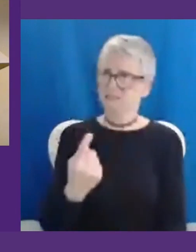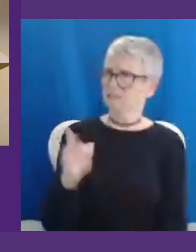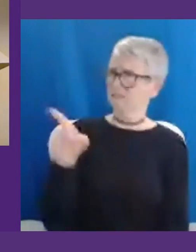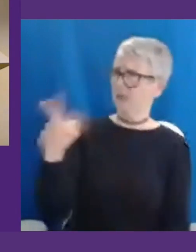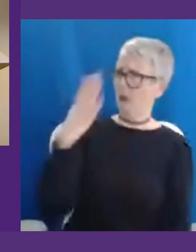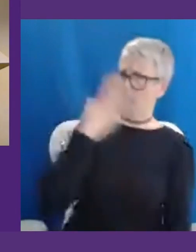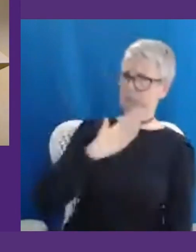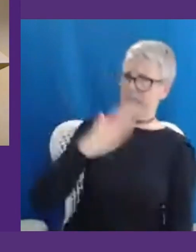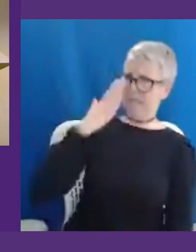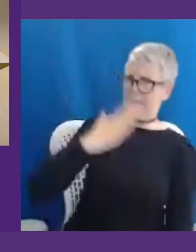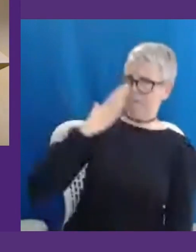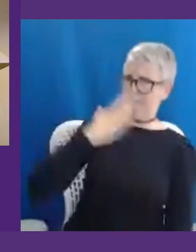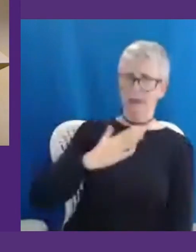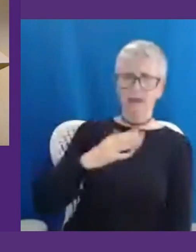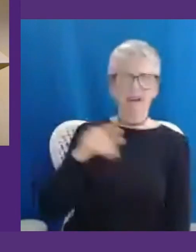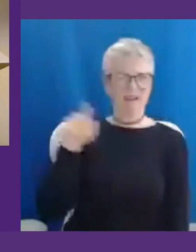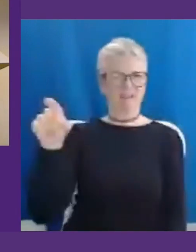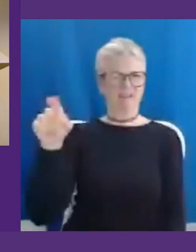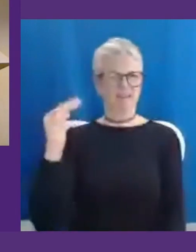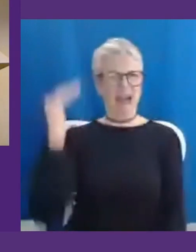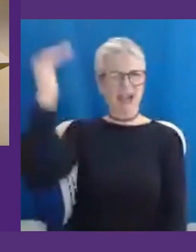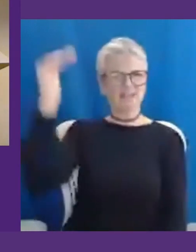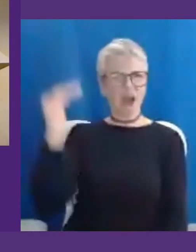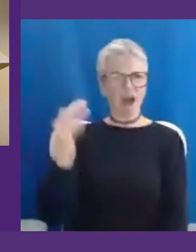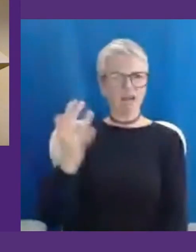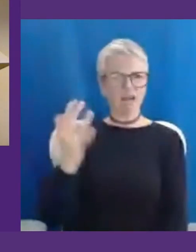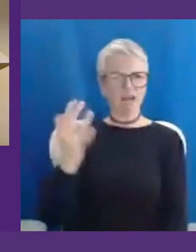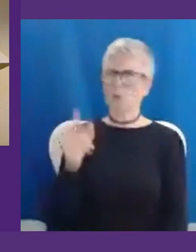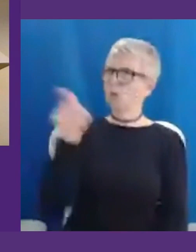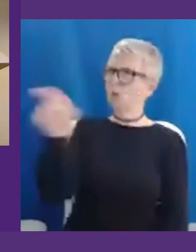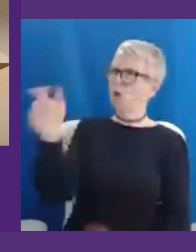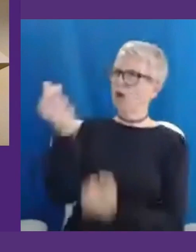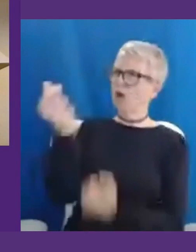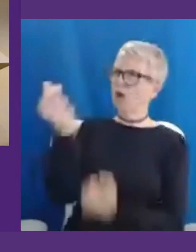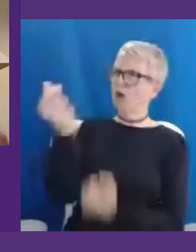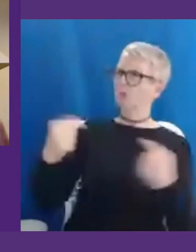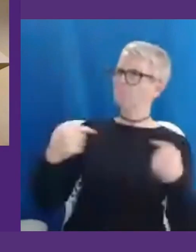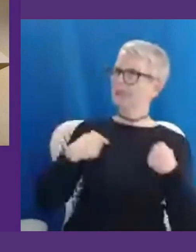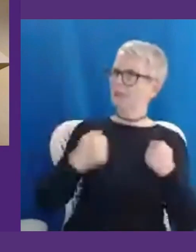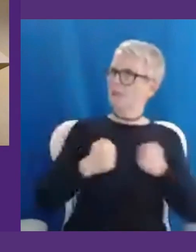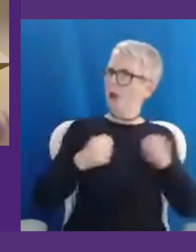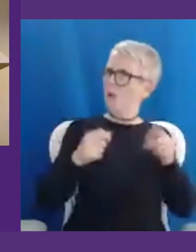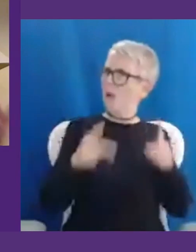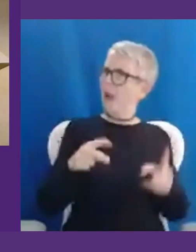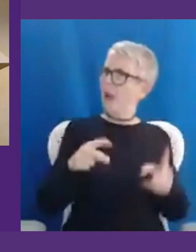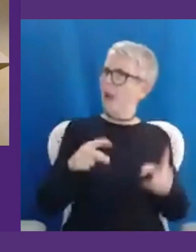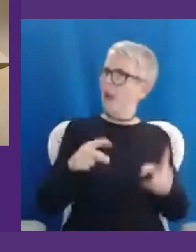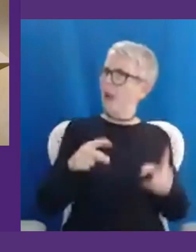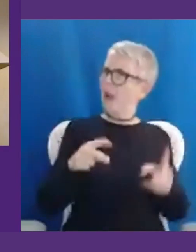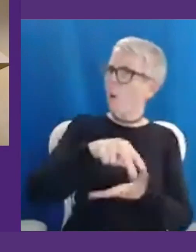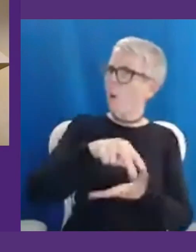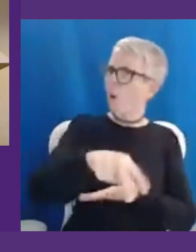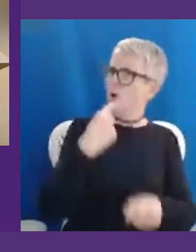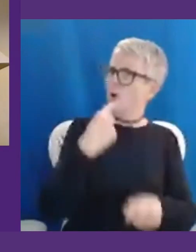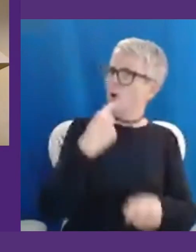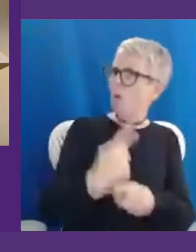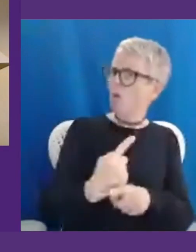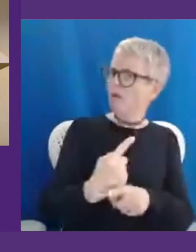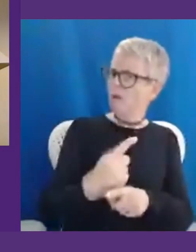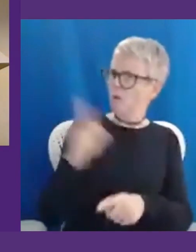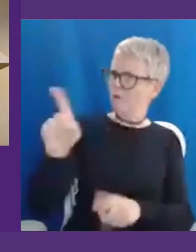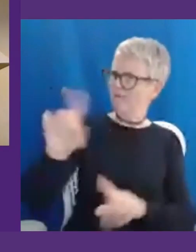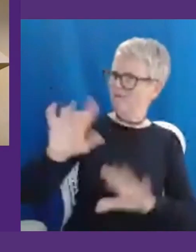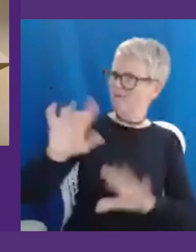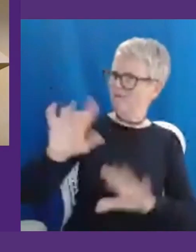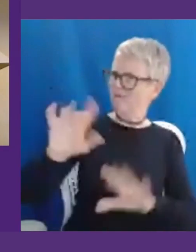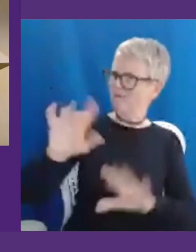were judging me on the way I walked, the way I talked, rather than who I was, Francesca, because